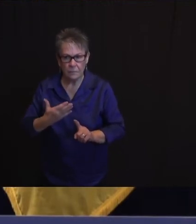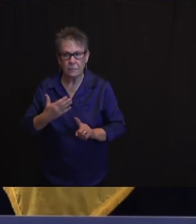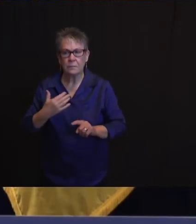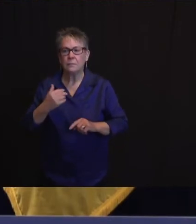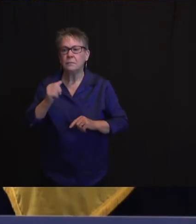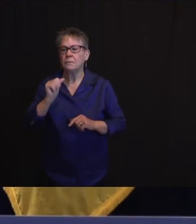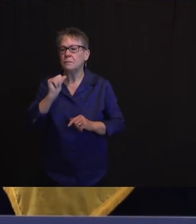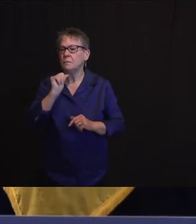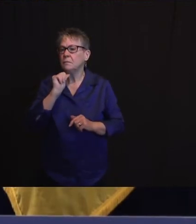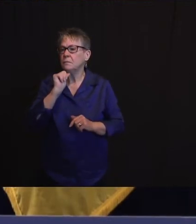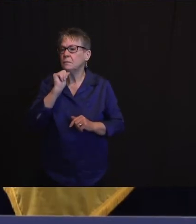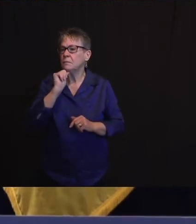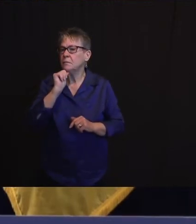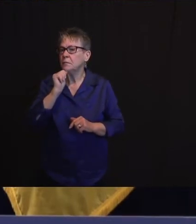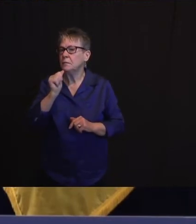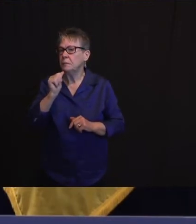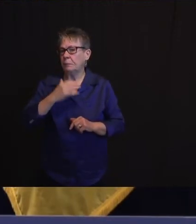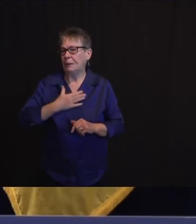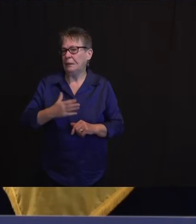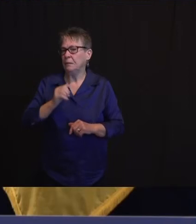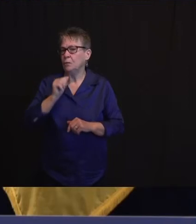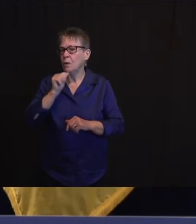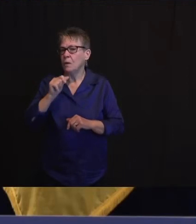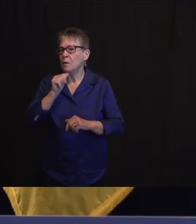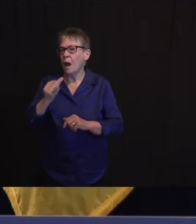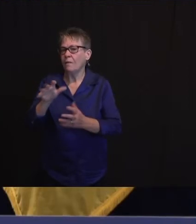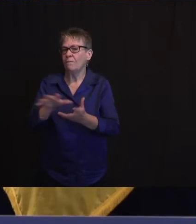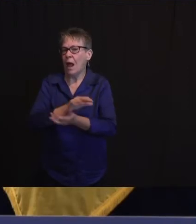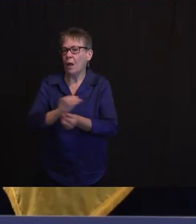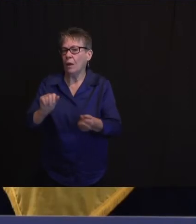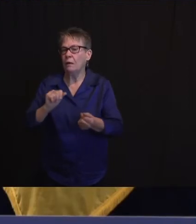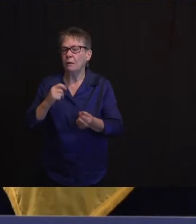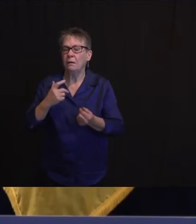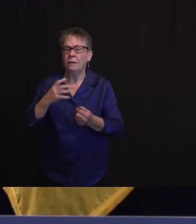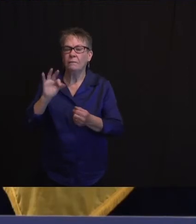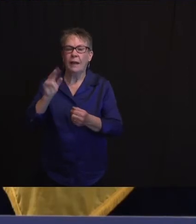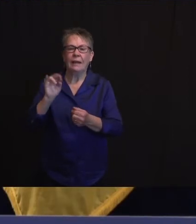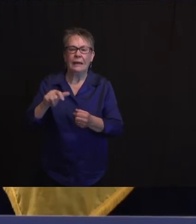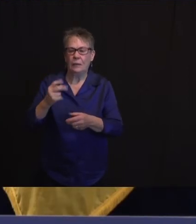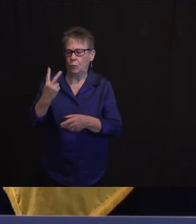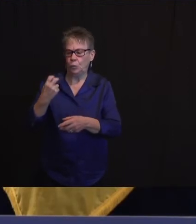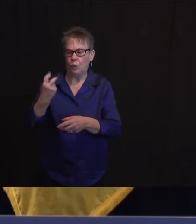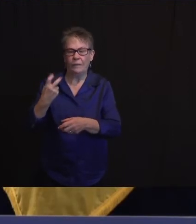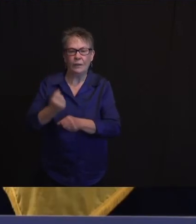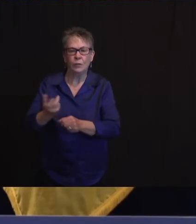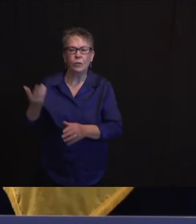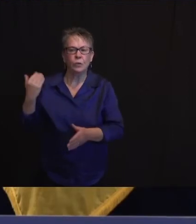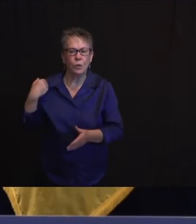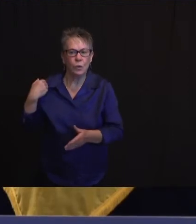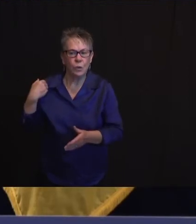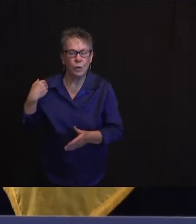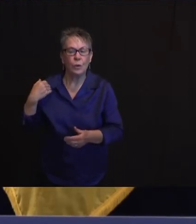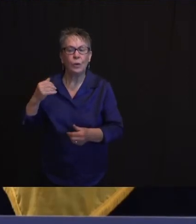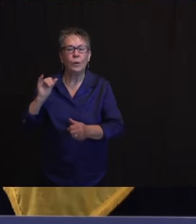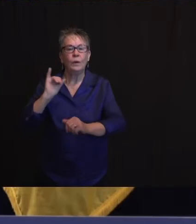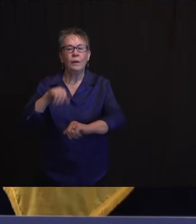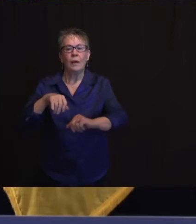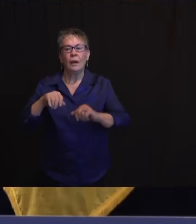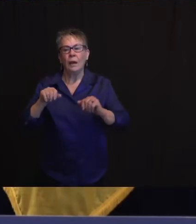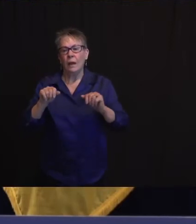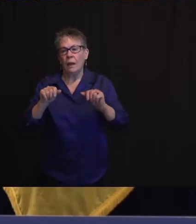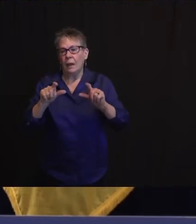and others over the last several months, she's seeking to become a licensed drug and alcohol counselor. Do you have a timeline on